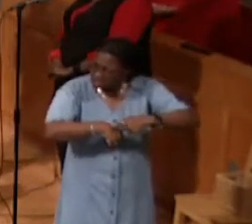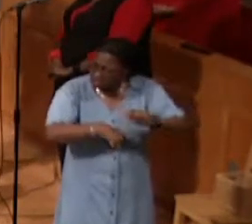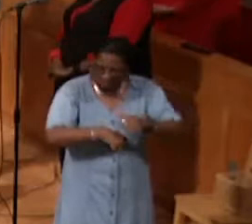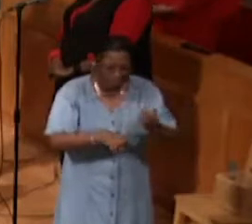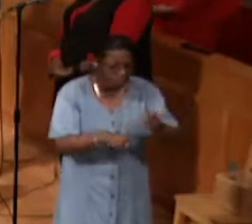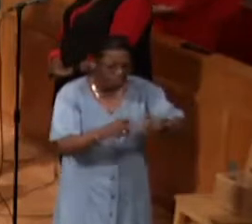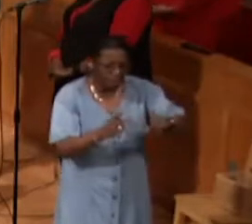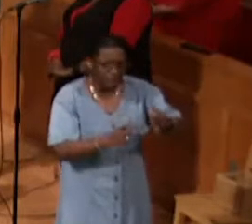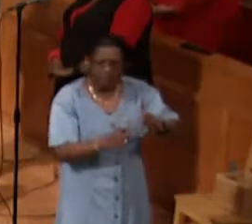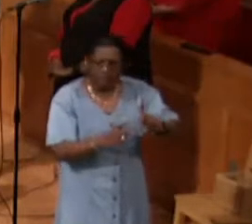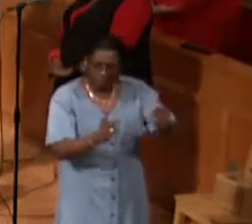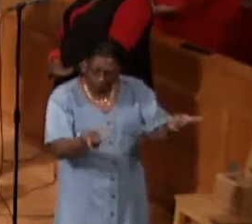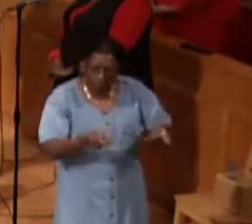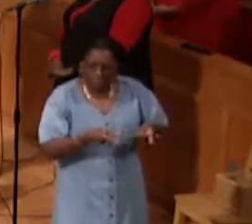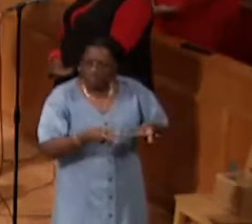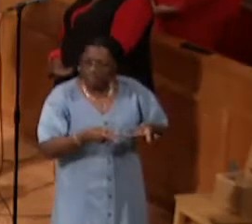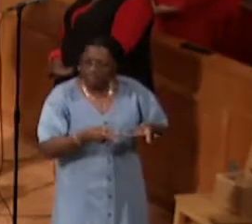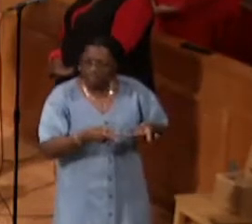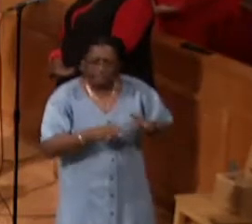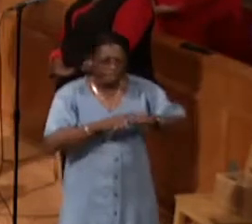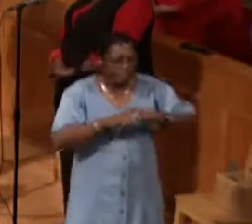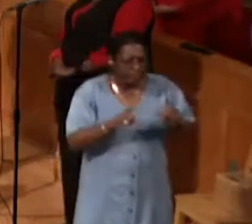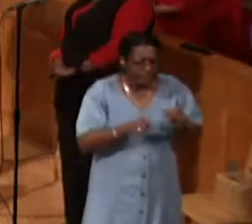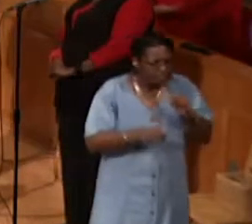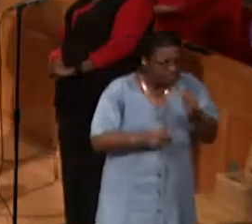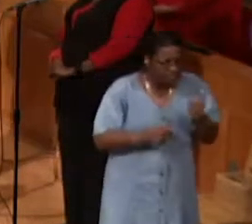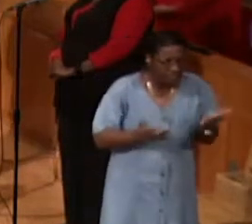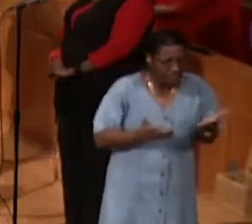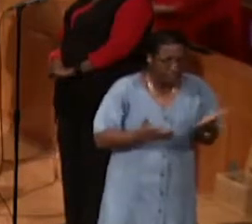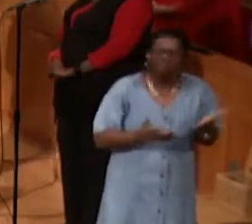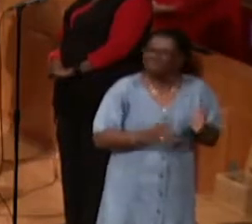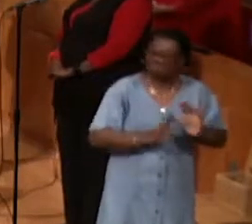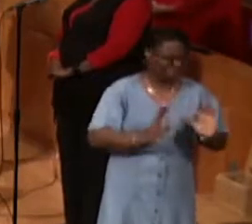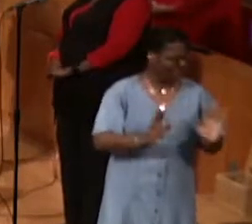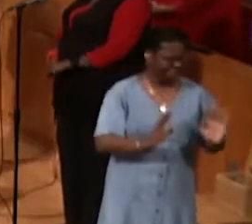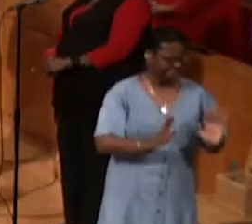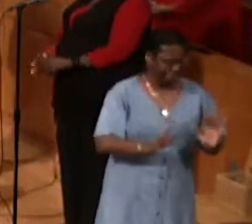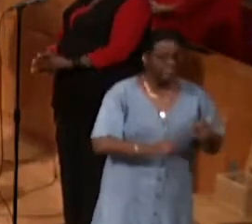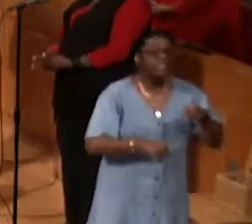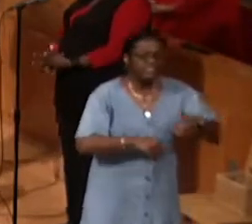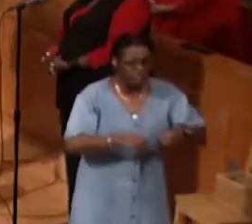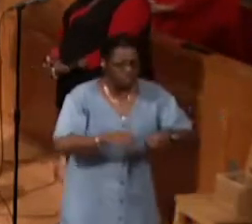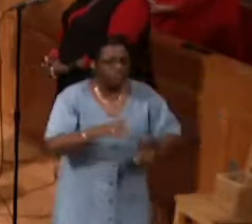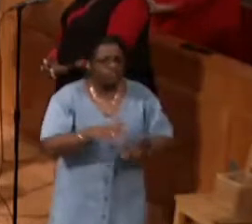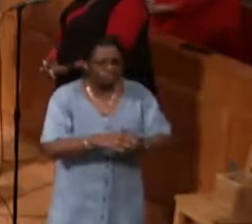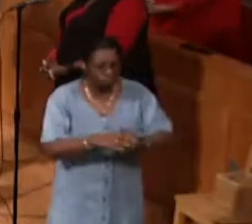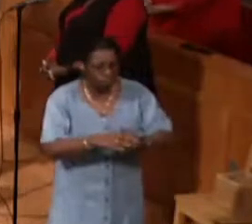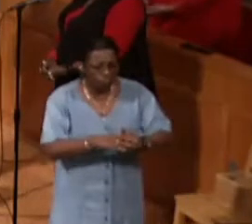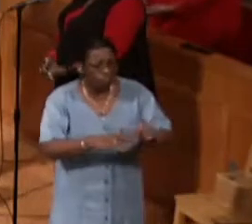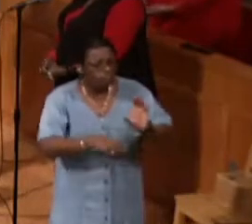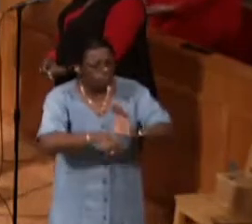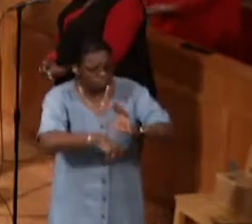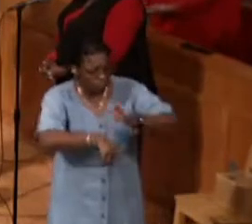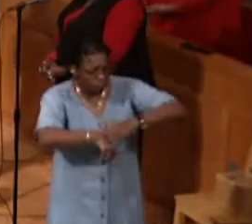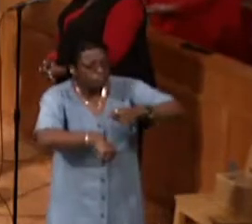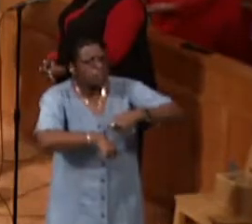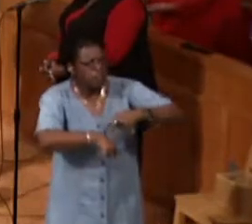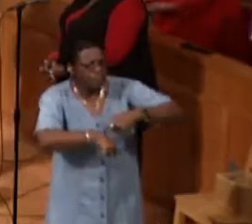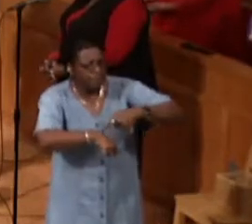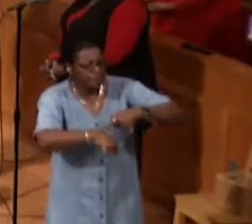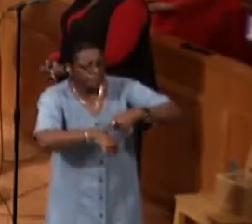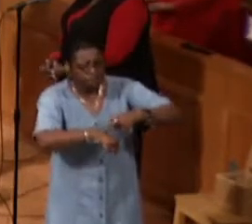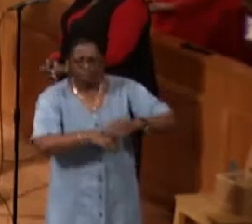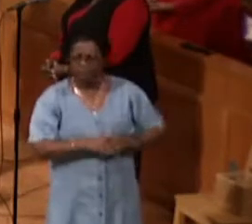Amen. So let's work on being on time. Amen. In the house of God. Amen. You do that for me, please,